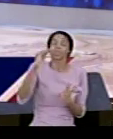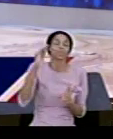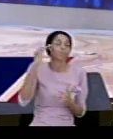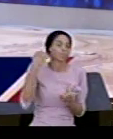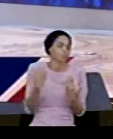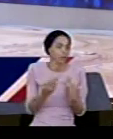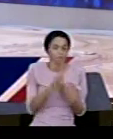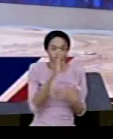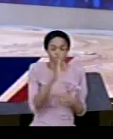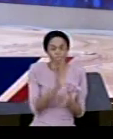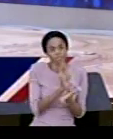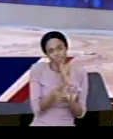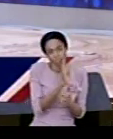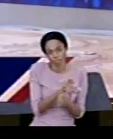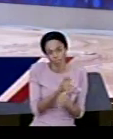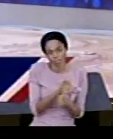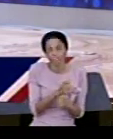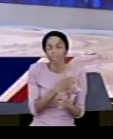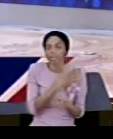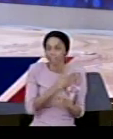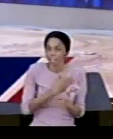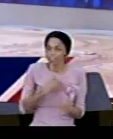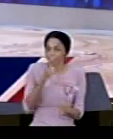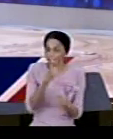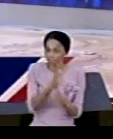just and the justifier.